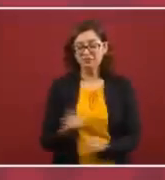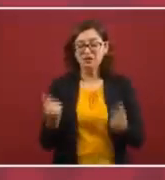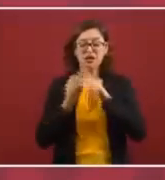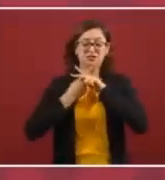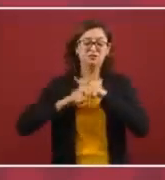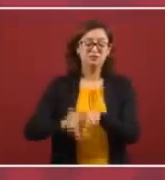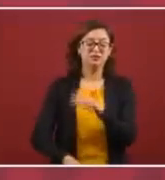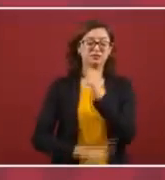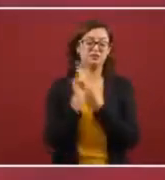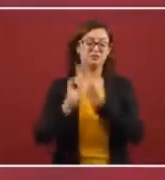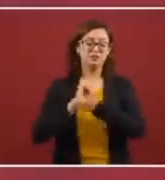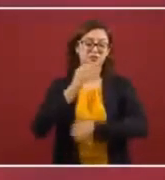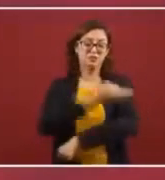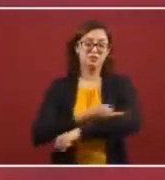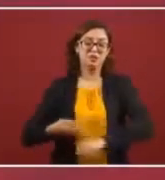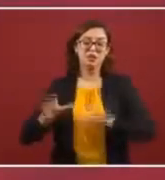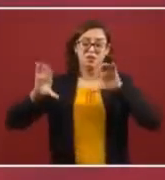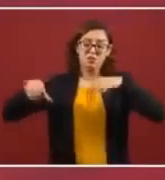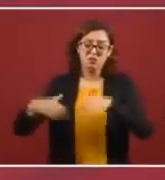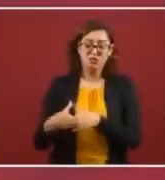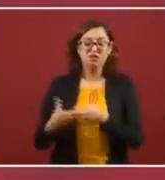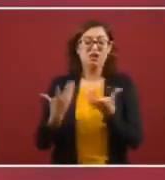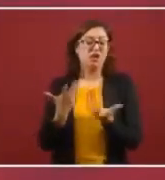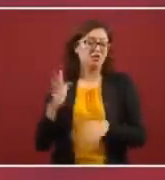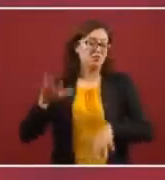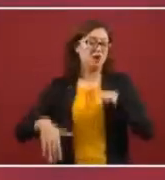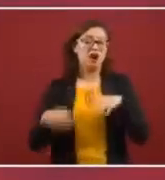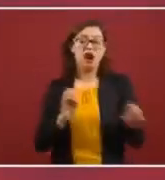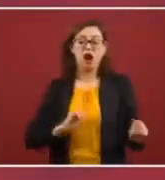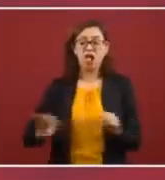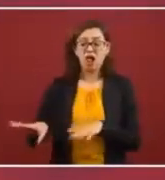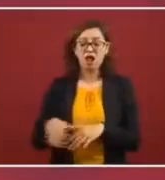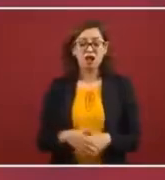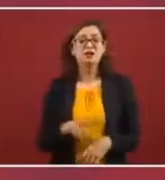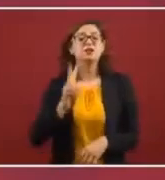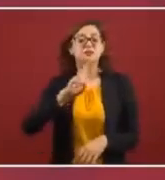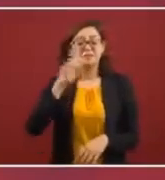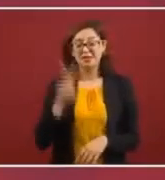community, that they've abandoned in a lot of cases.